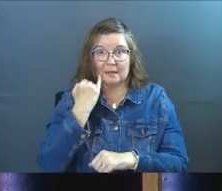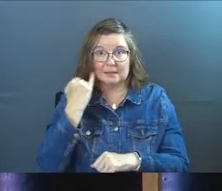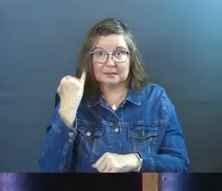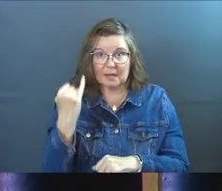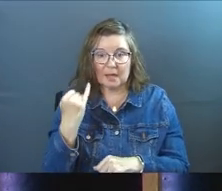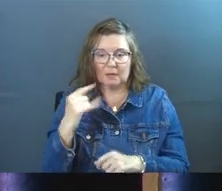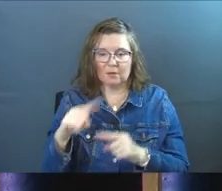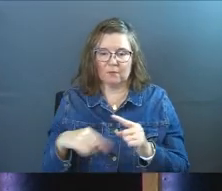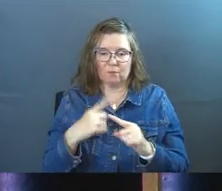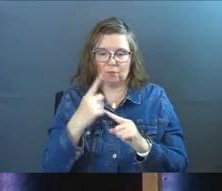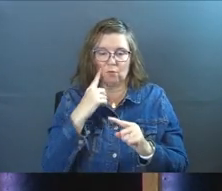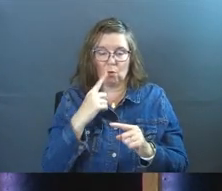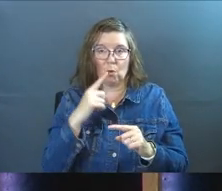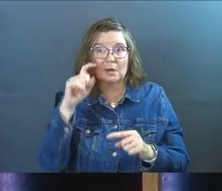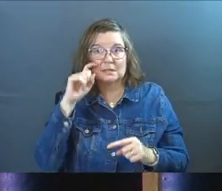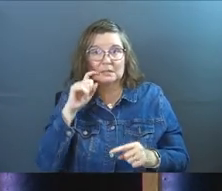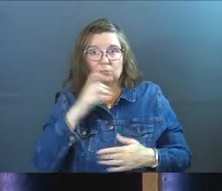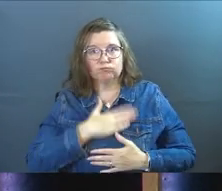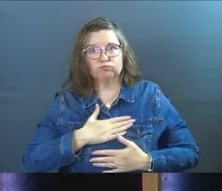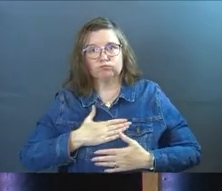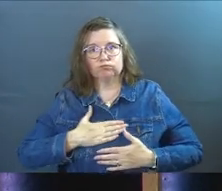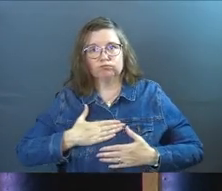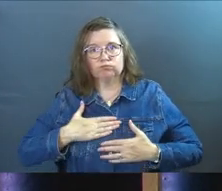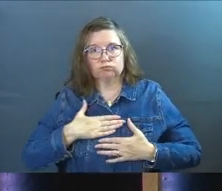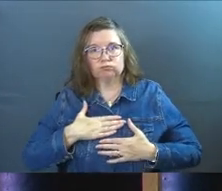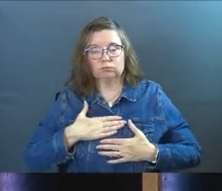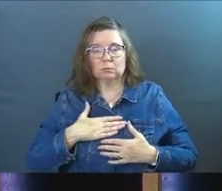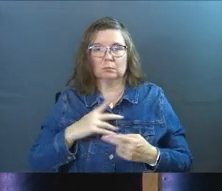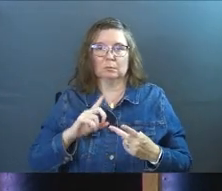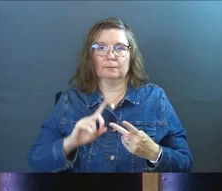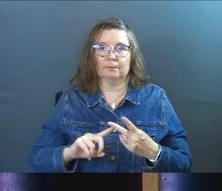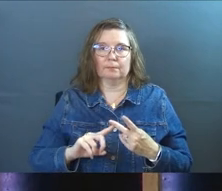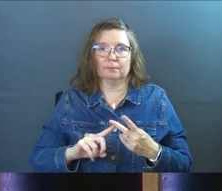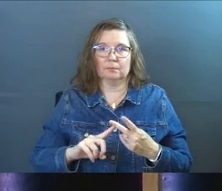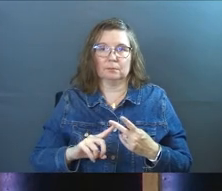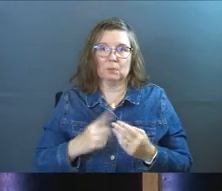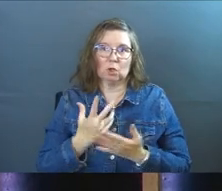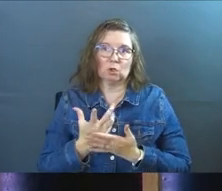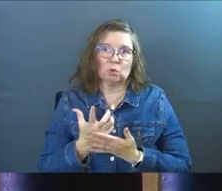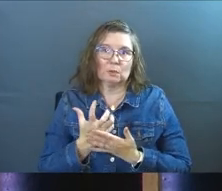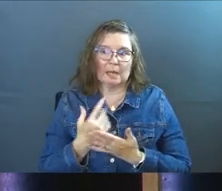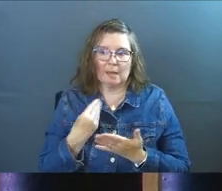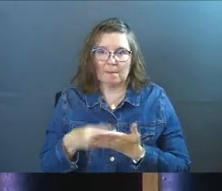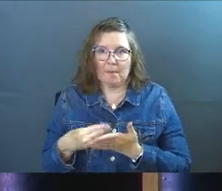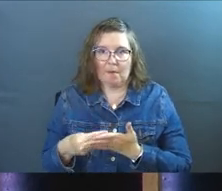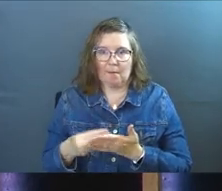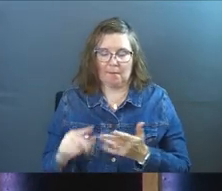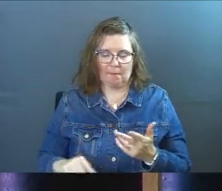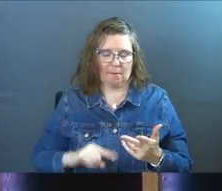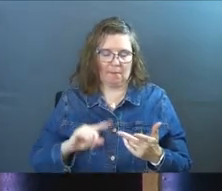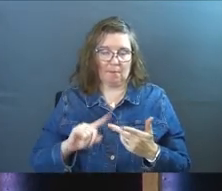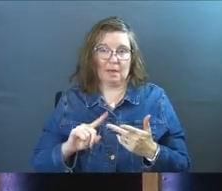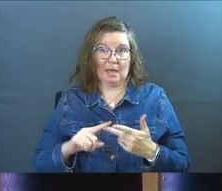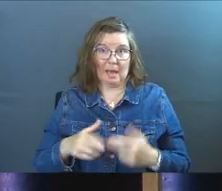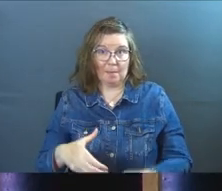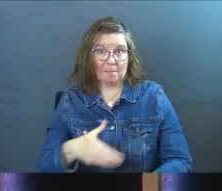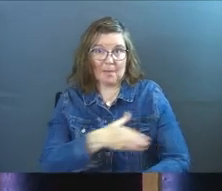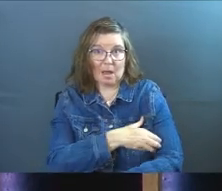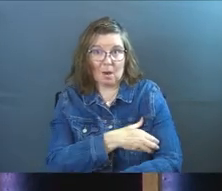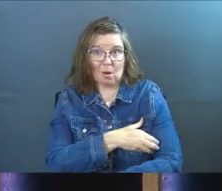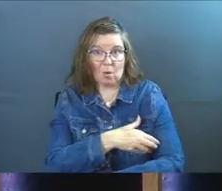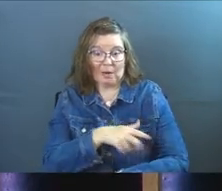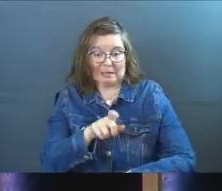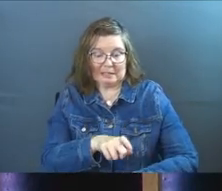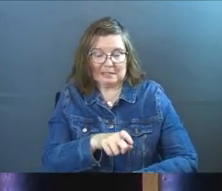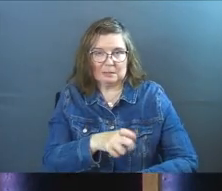idea that when it comes to sexual pleasure, when it comes to greed and money, and when it comes to power and